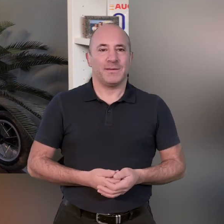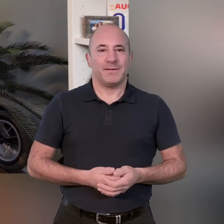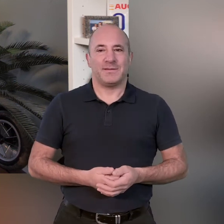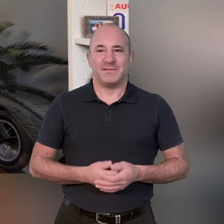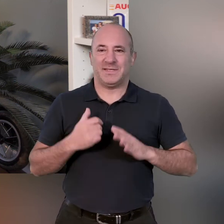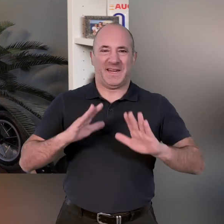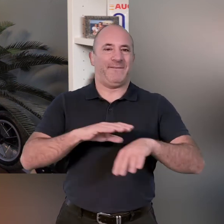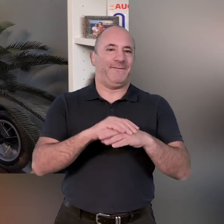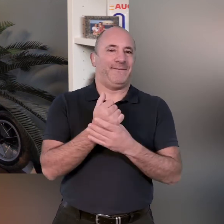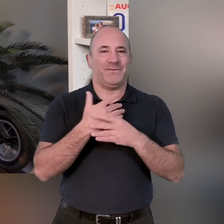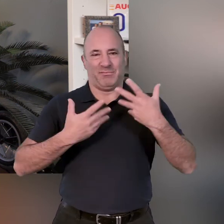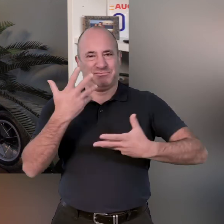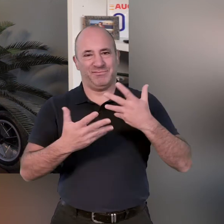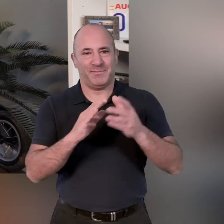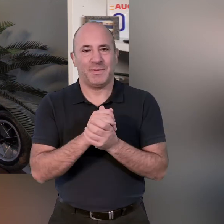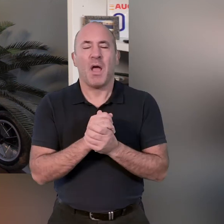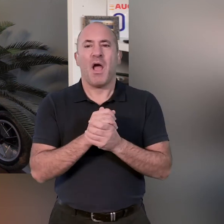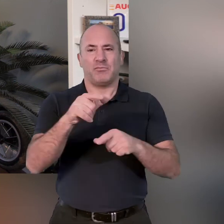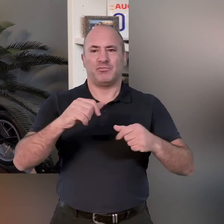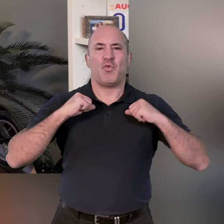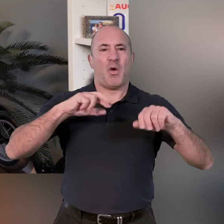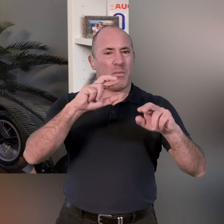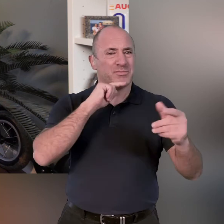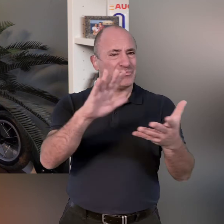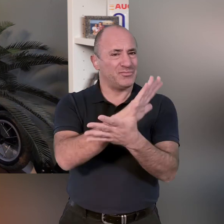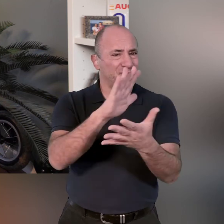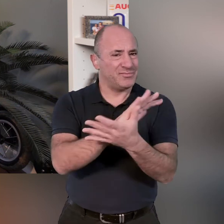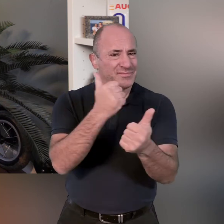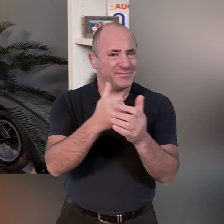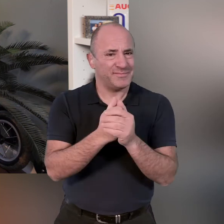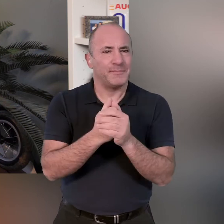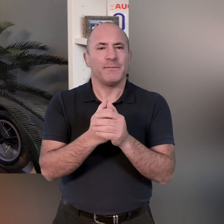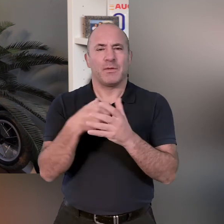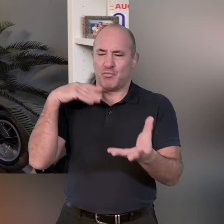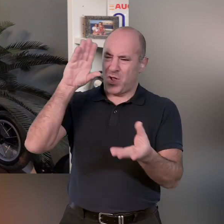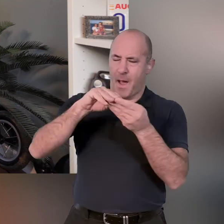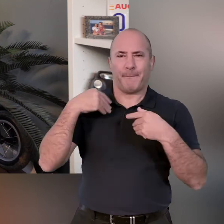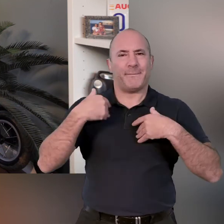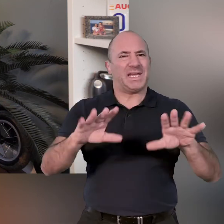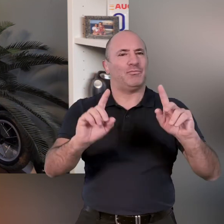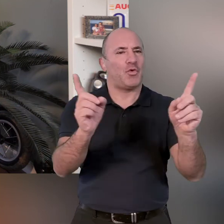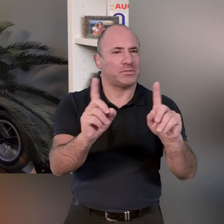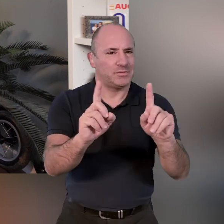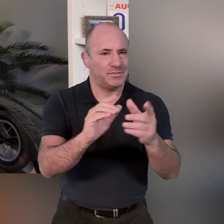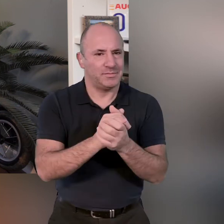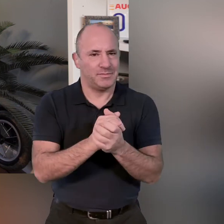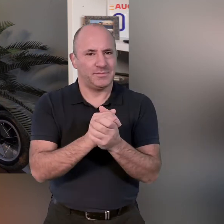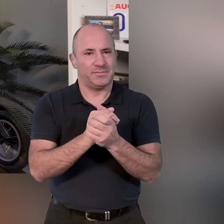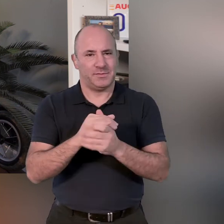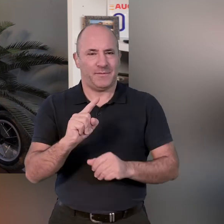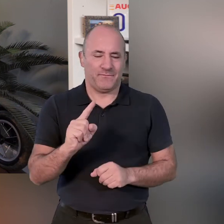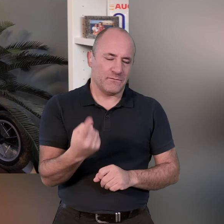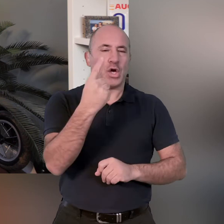gonna have to keep these on for the outro here, but I hope you enjoyed that workout, guys. Let's give a little bit of a recap of what we did. So we did the warm-up in the beginning,